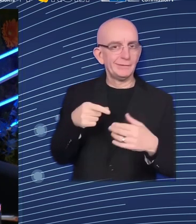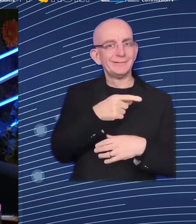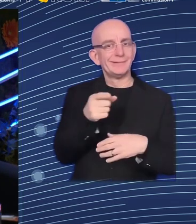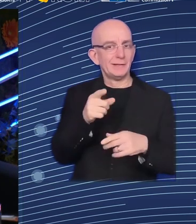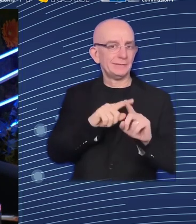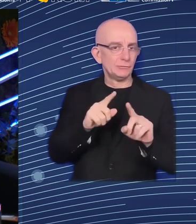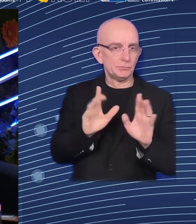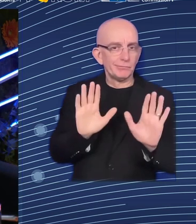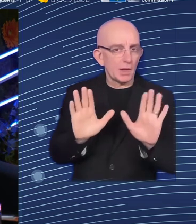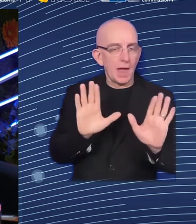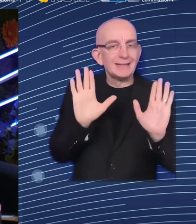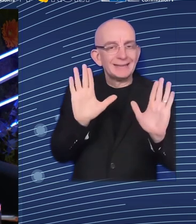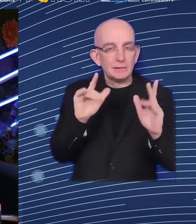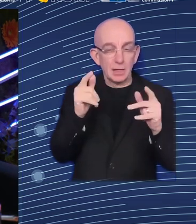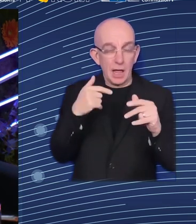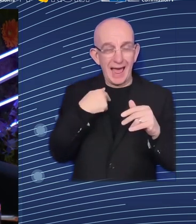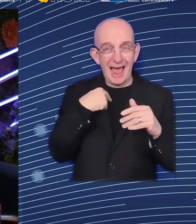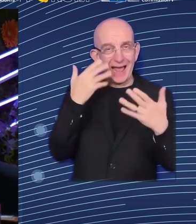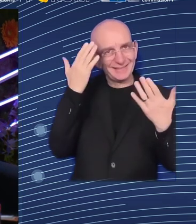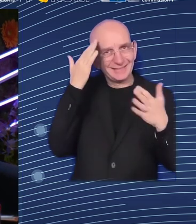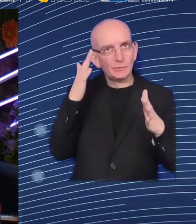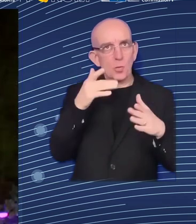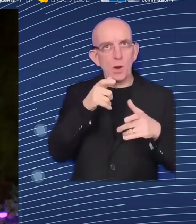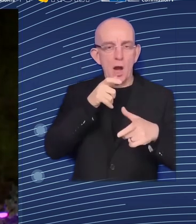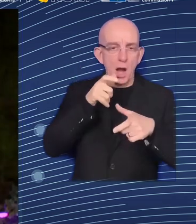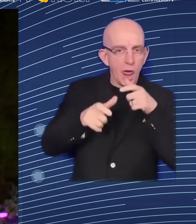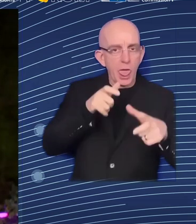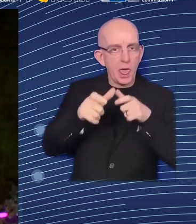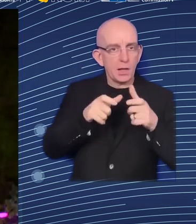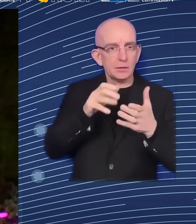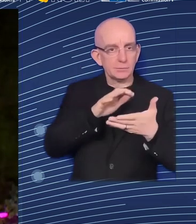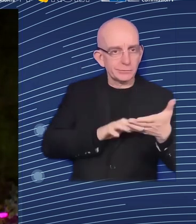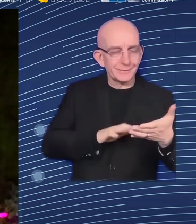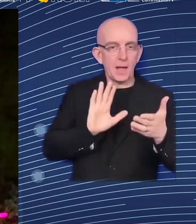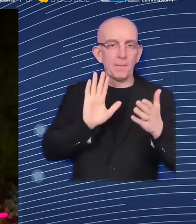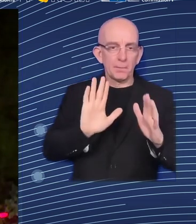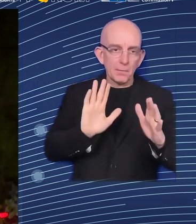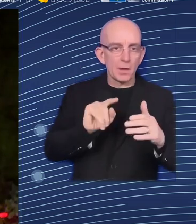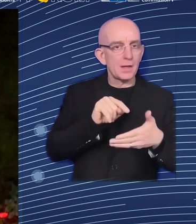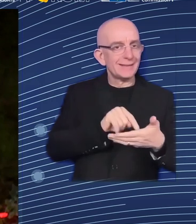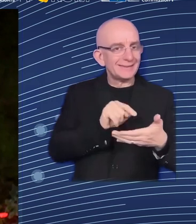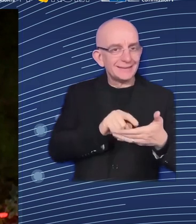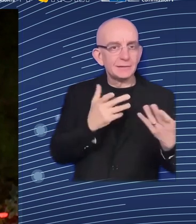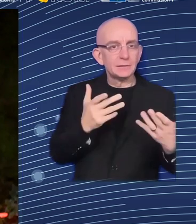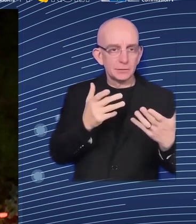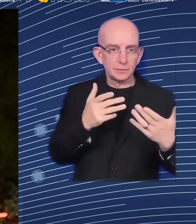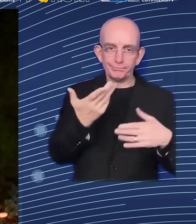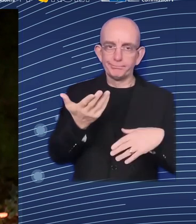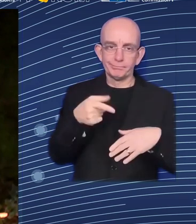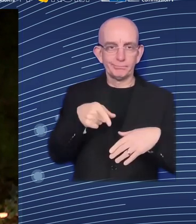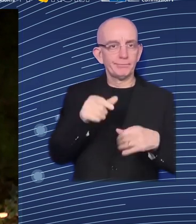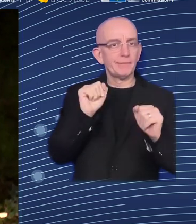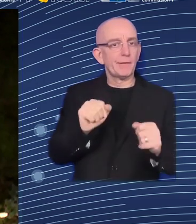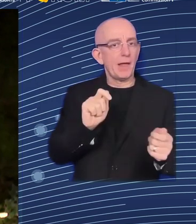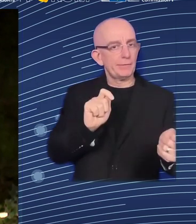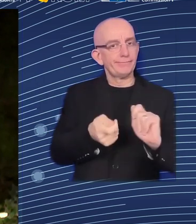as the example the overrepresentation of women in public services. Why is that? Because part-time is an option, working